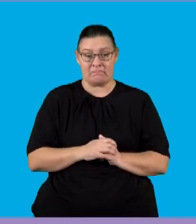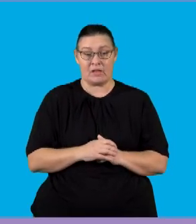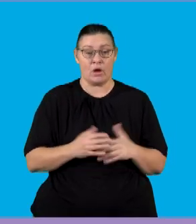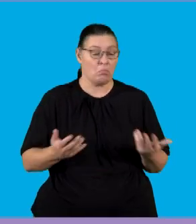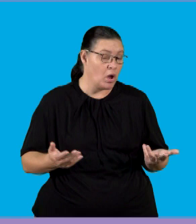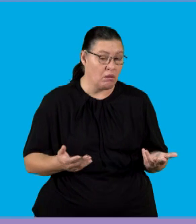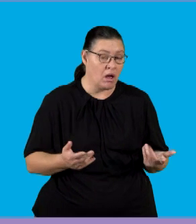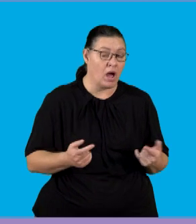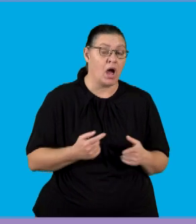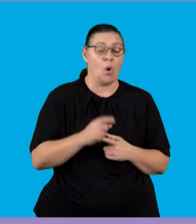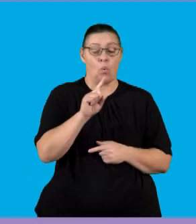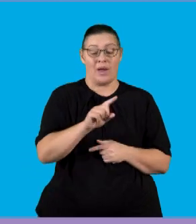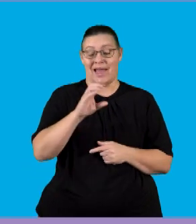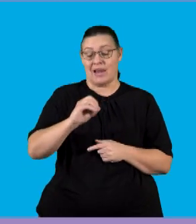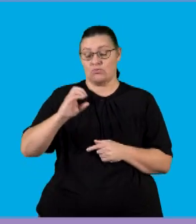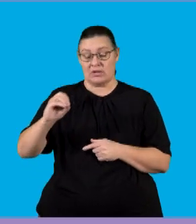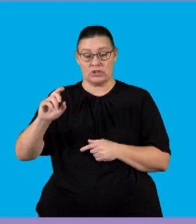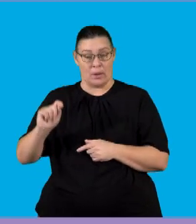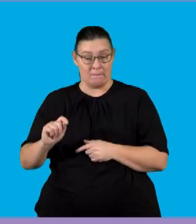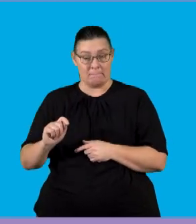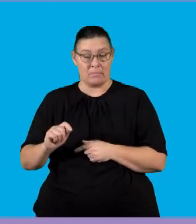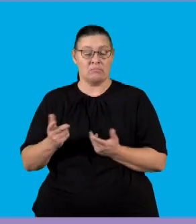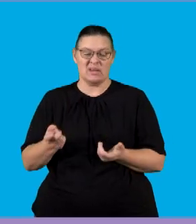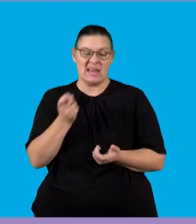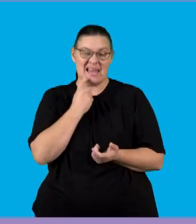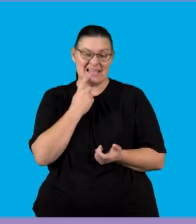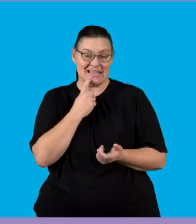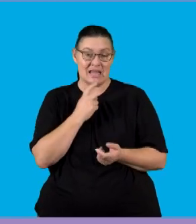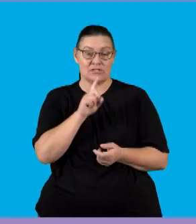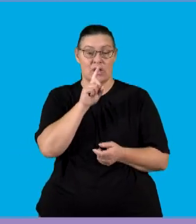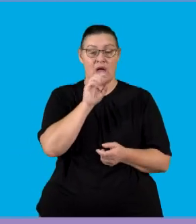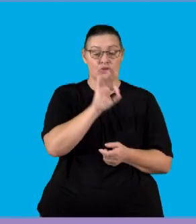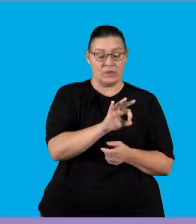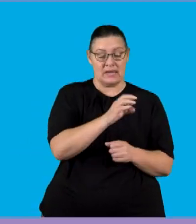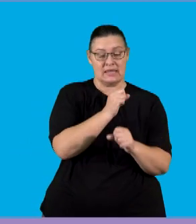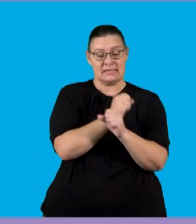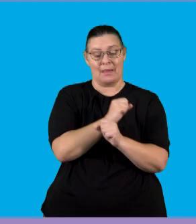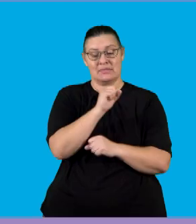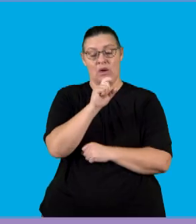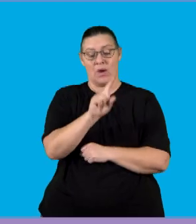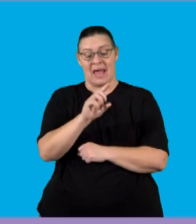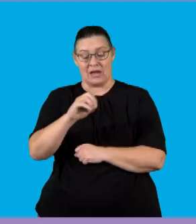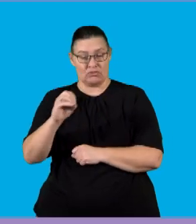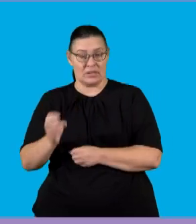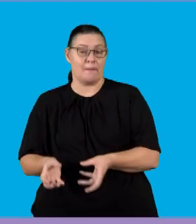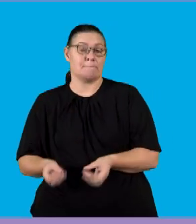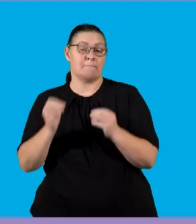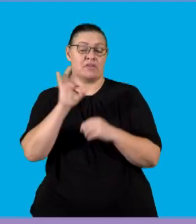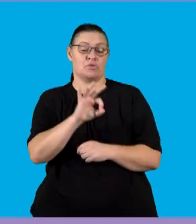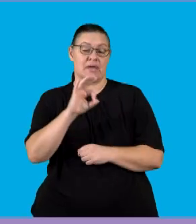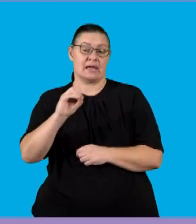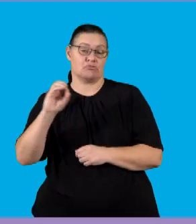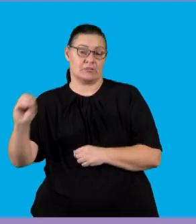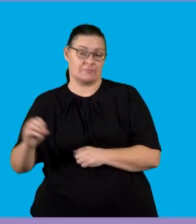60. And what about the 100th term? That is just going to be 100 multiplied by 3, that will give